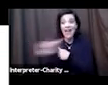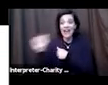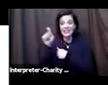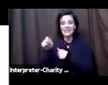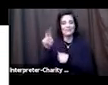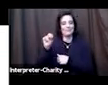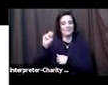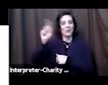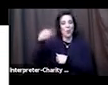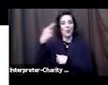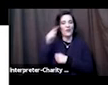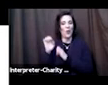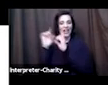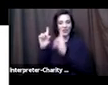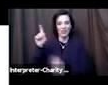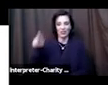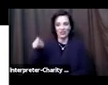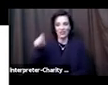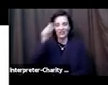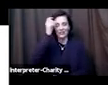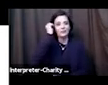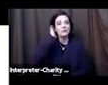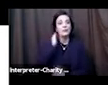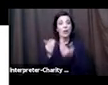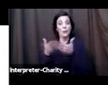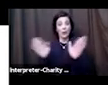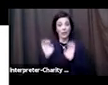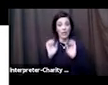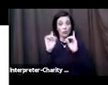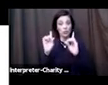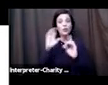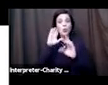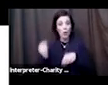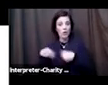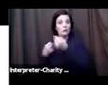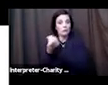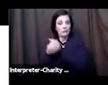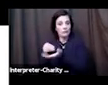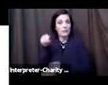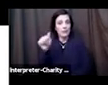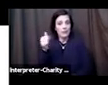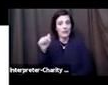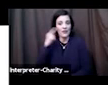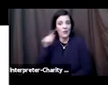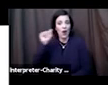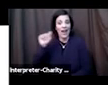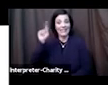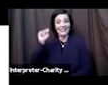tricky. Public education also, again, will fund AT if it's written into the IEP,